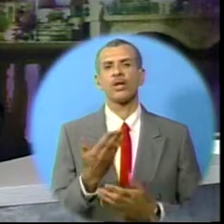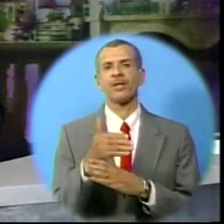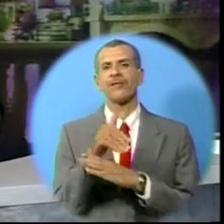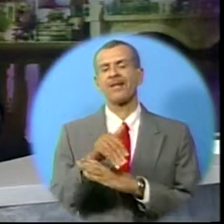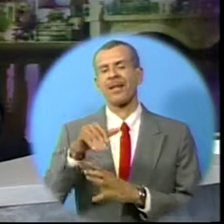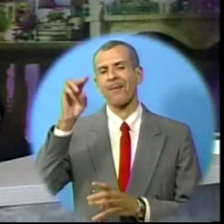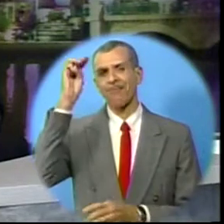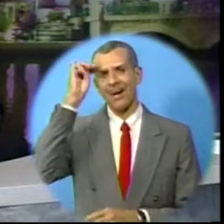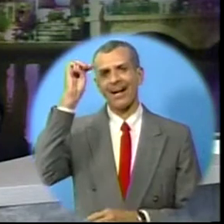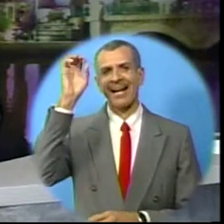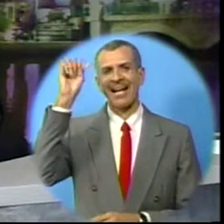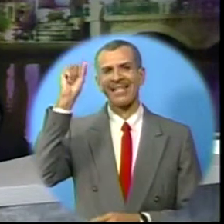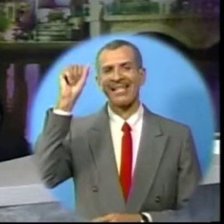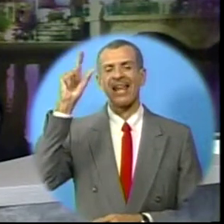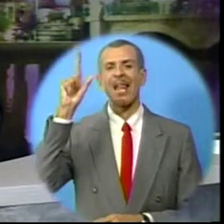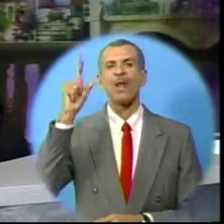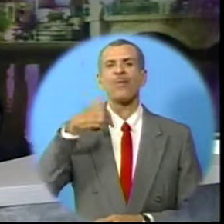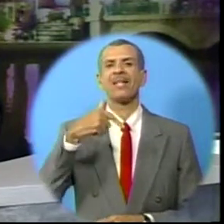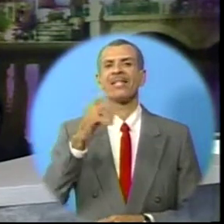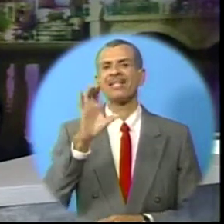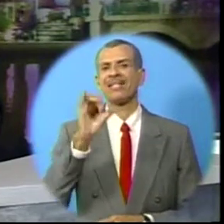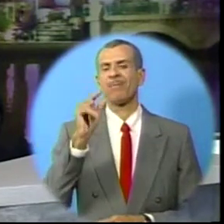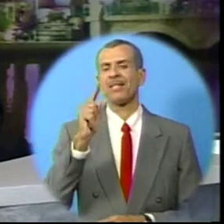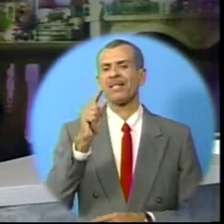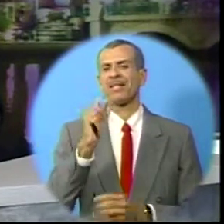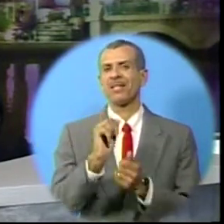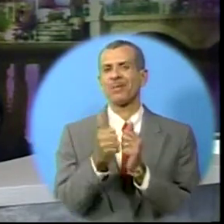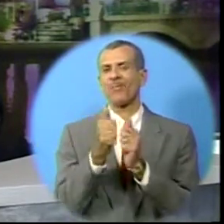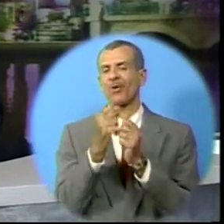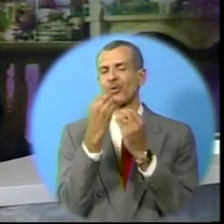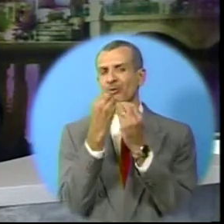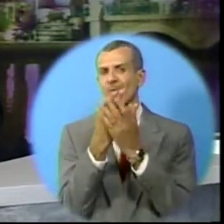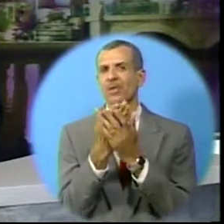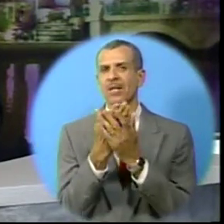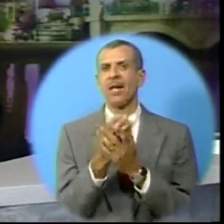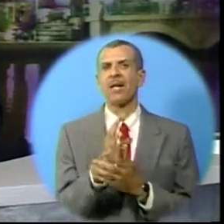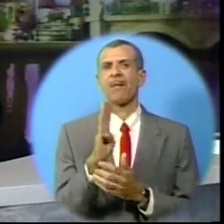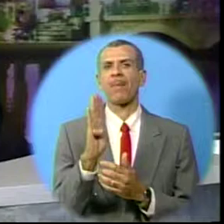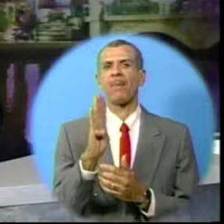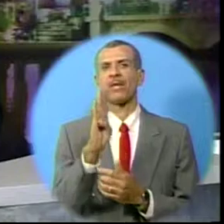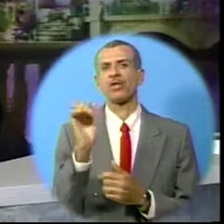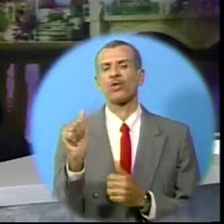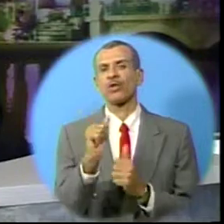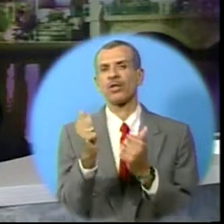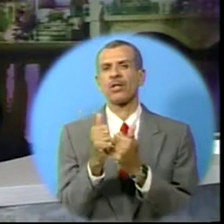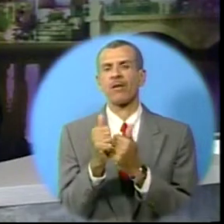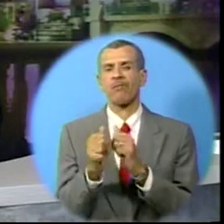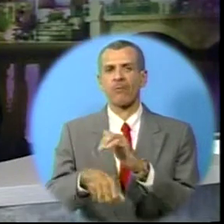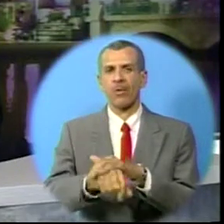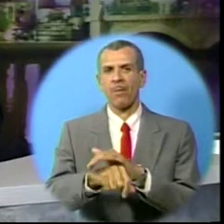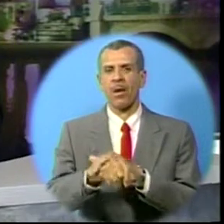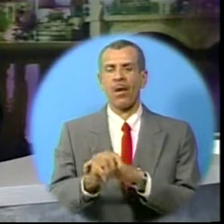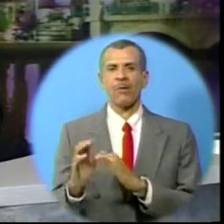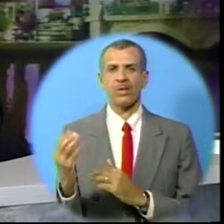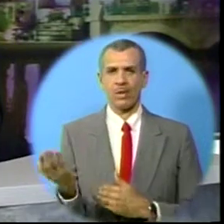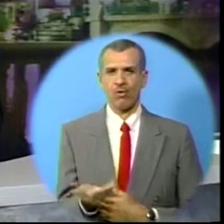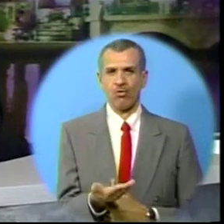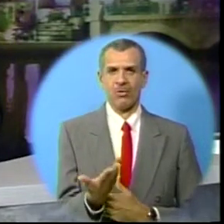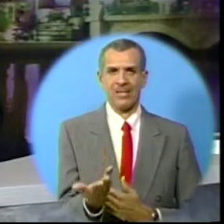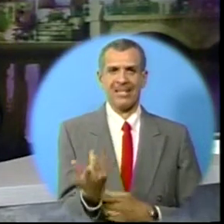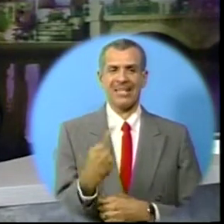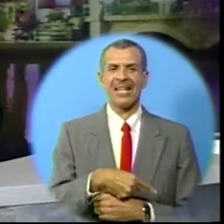Good evening, I'm Mark Seal with your CBC Sports World. The Barbados Football Association's new technical director was introduced today.